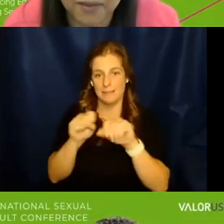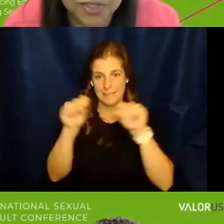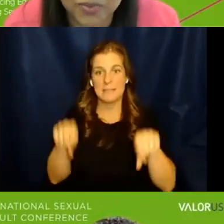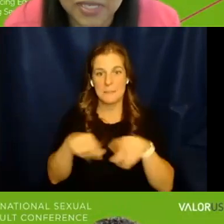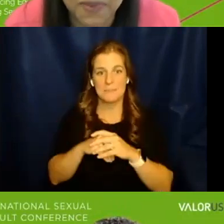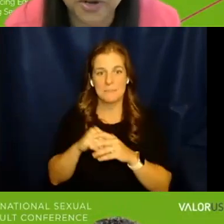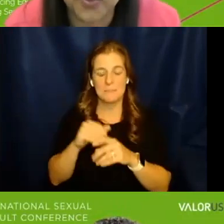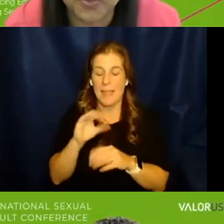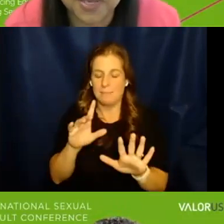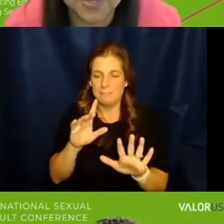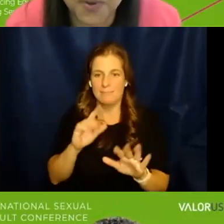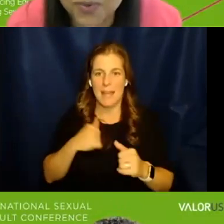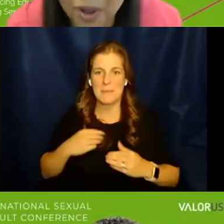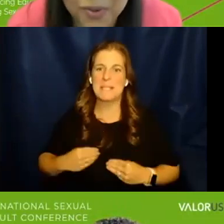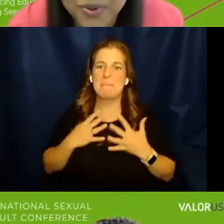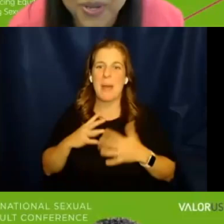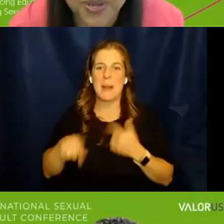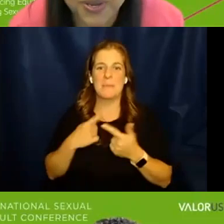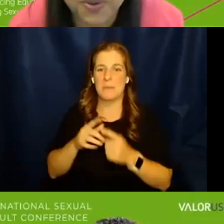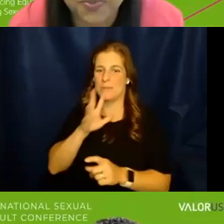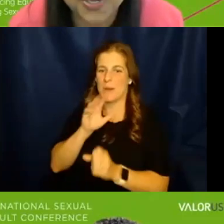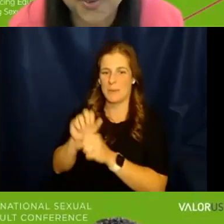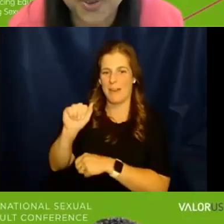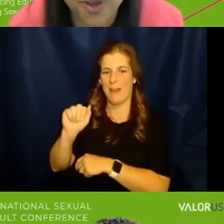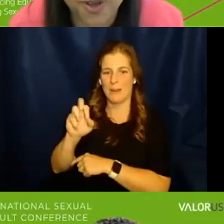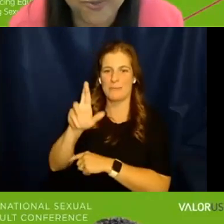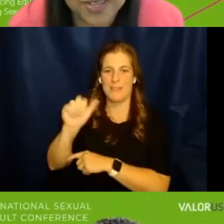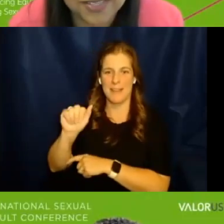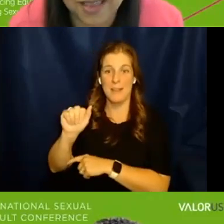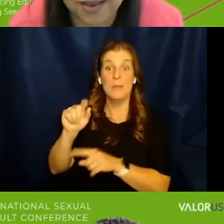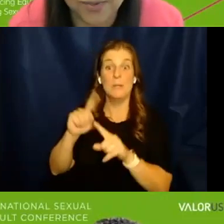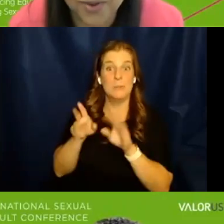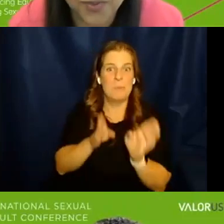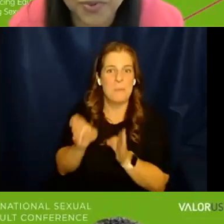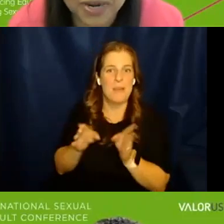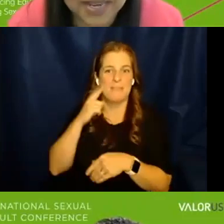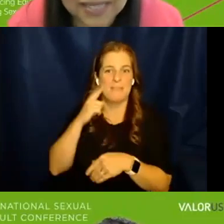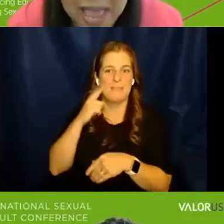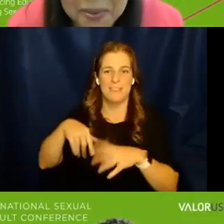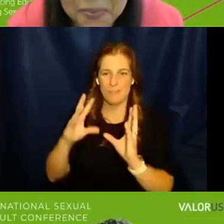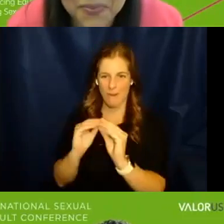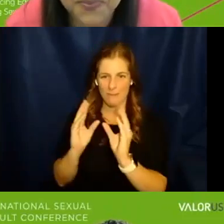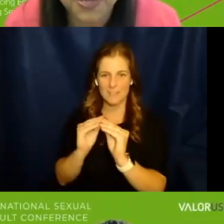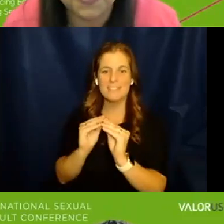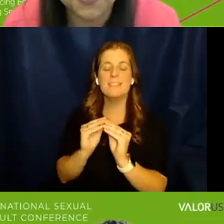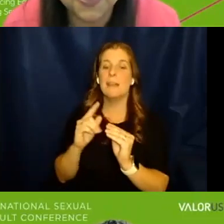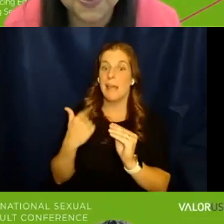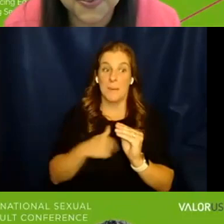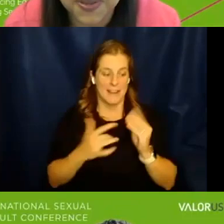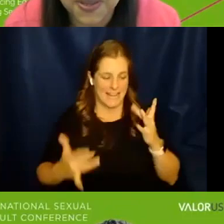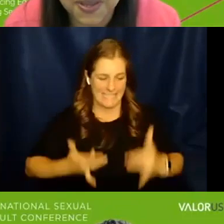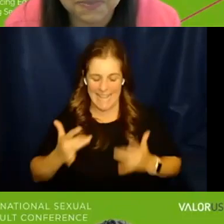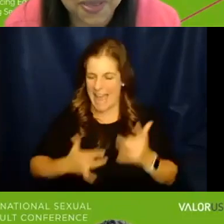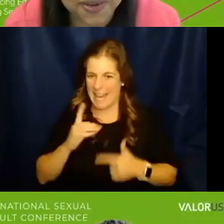I was so inspired when we spoke to Andrea in preparation for the conference, and we were ecstatic when we were able